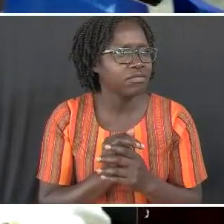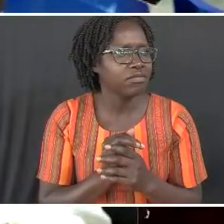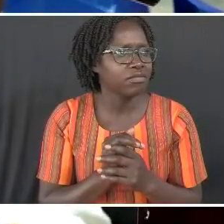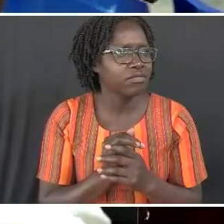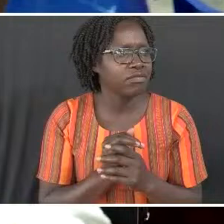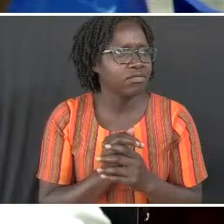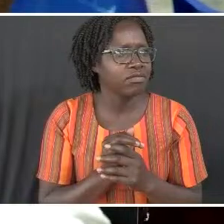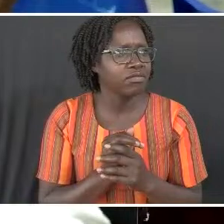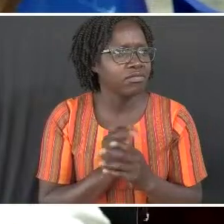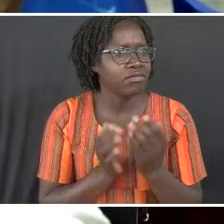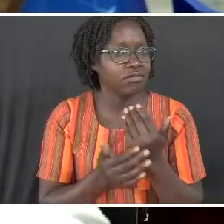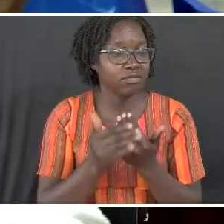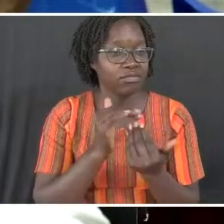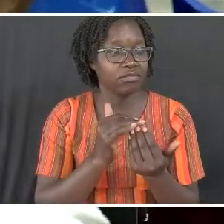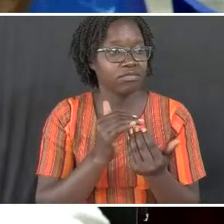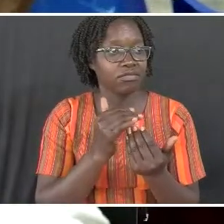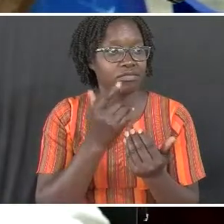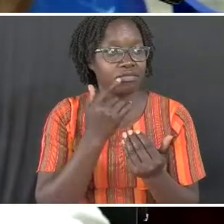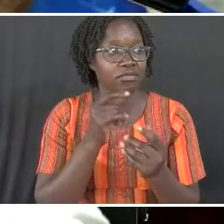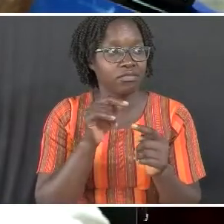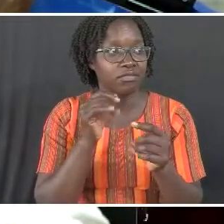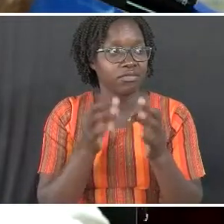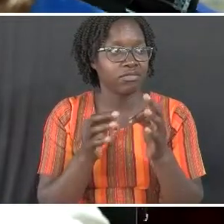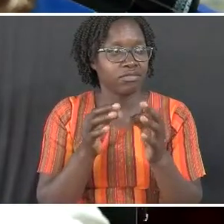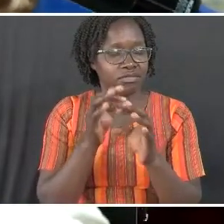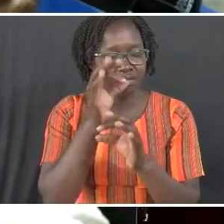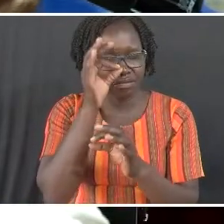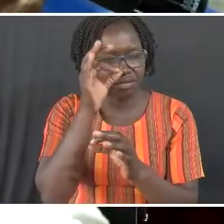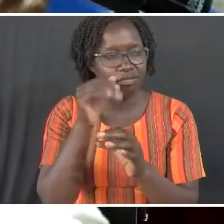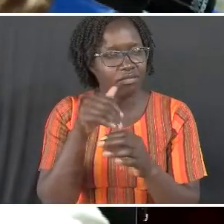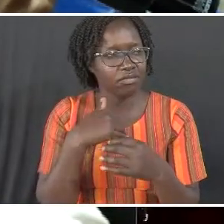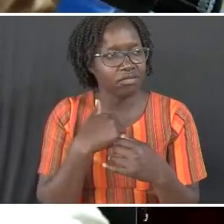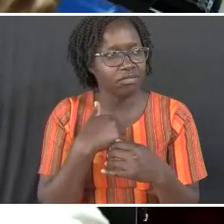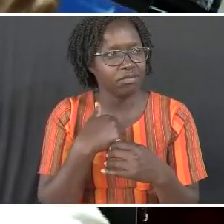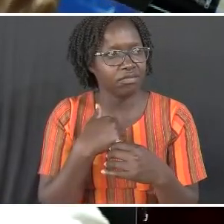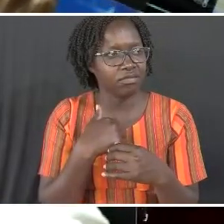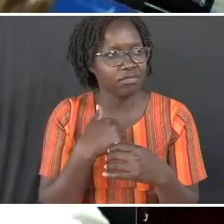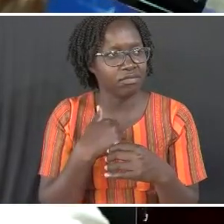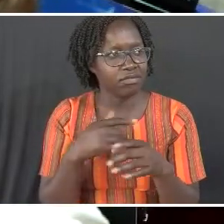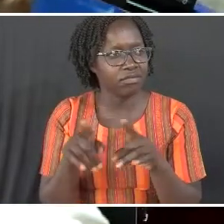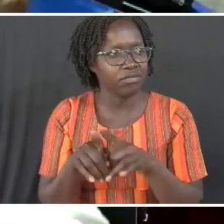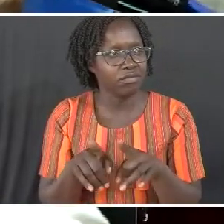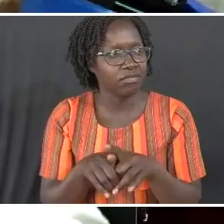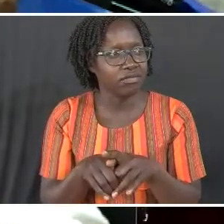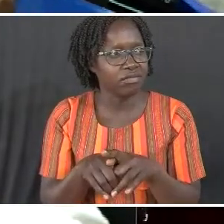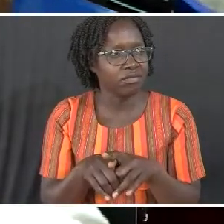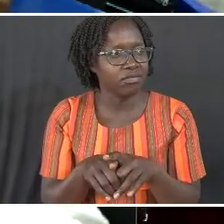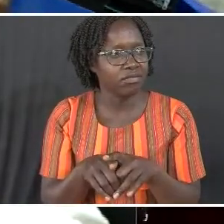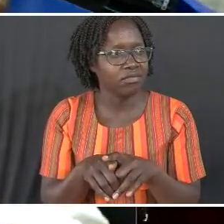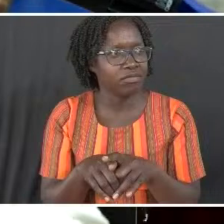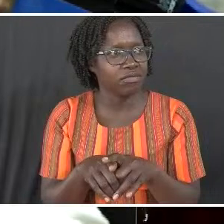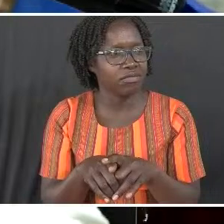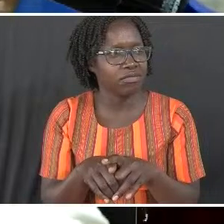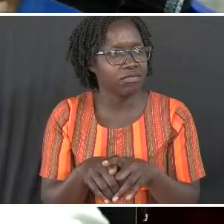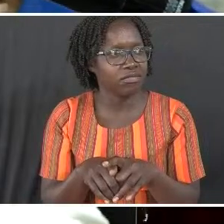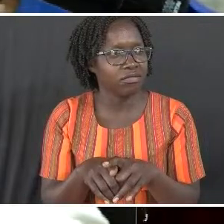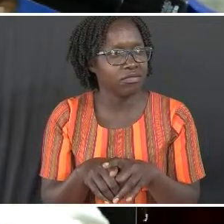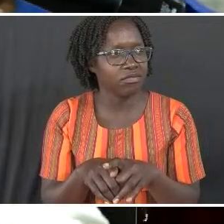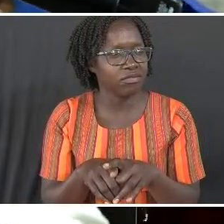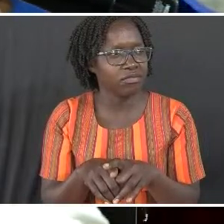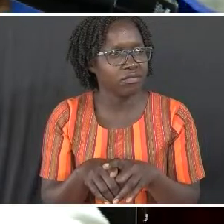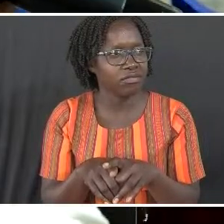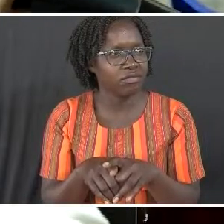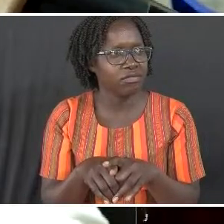fill, your tooth once it has a cavity? And also, is it okay to coat, or rather put those